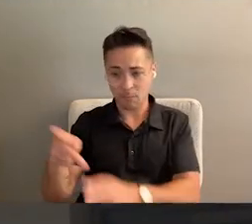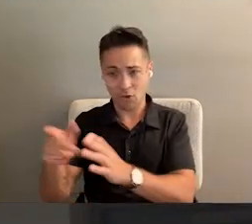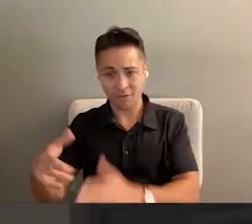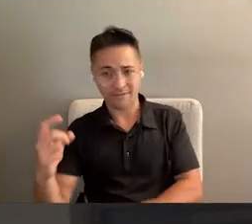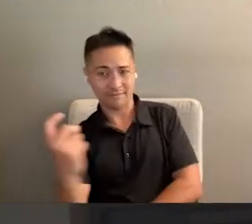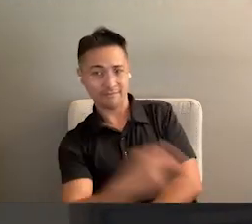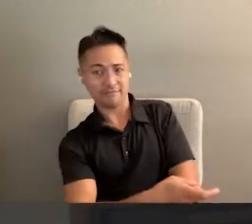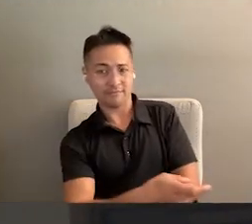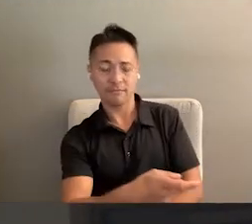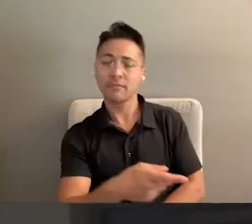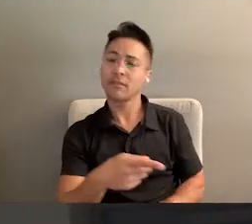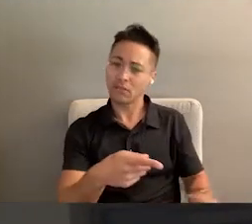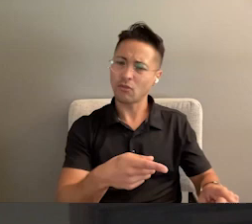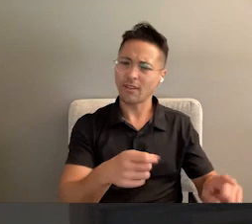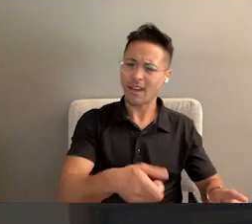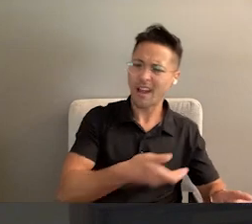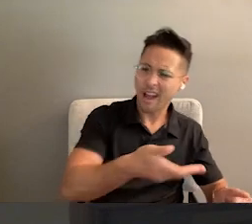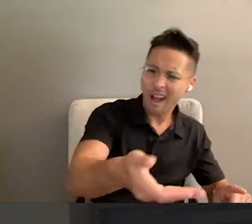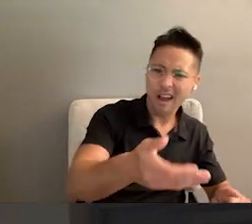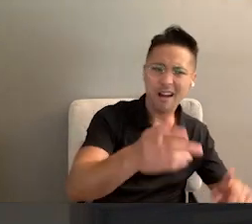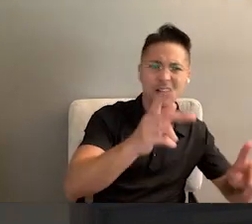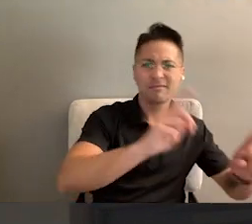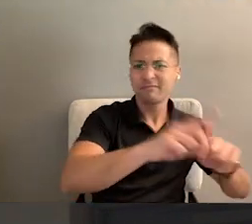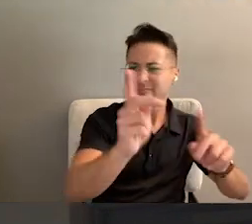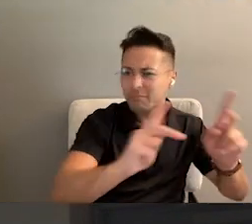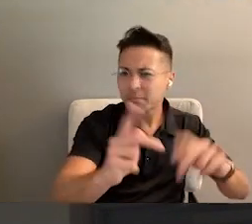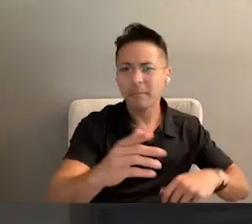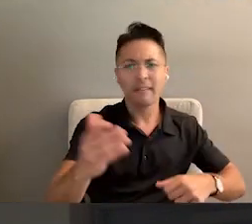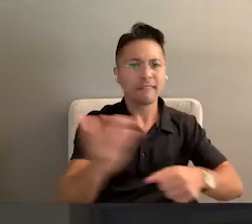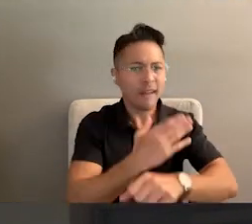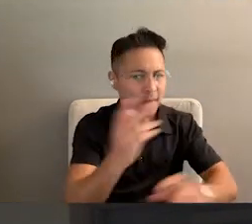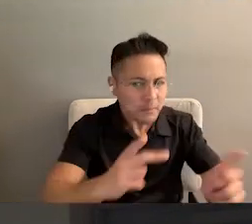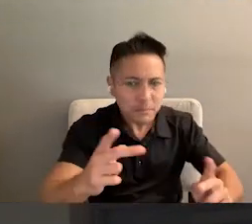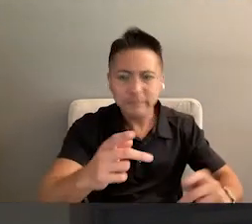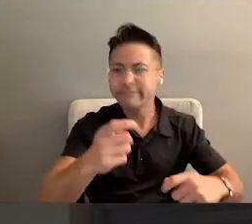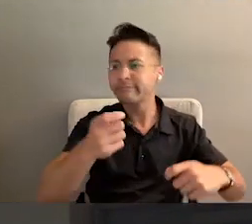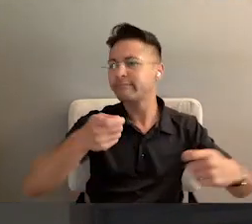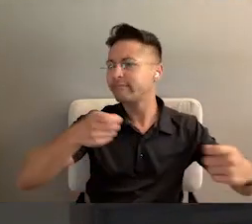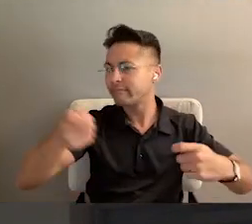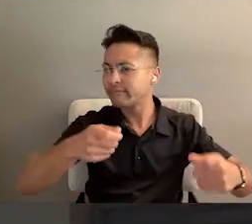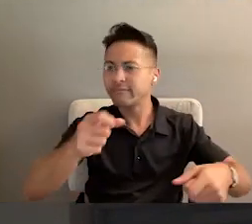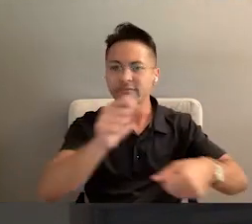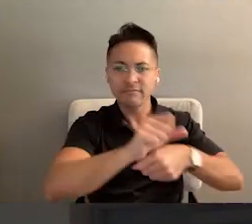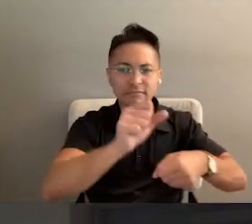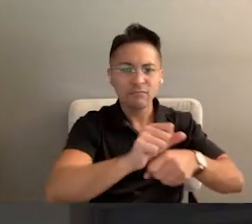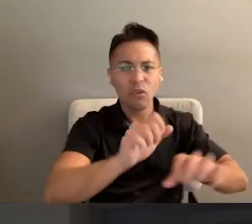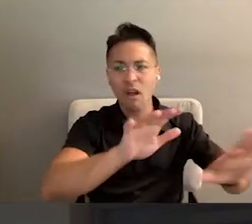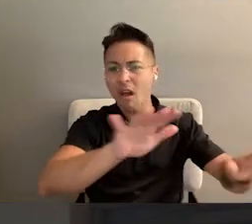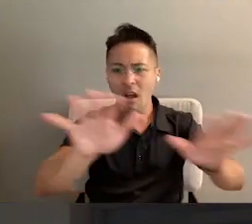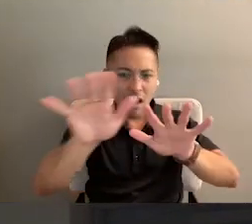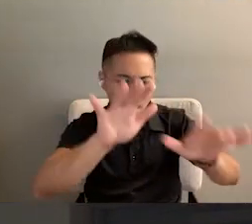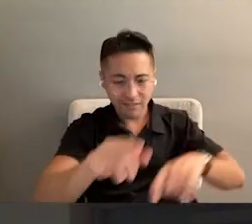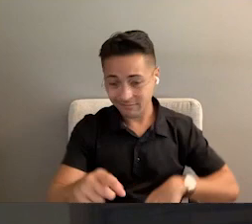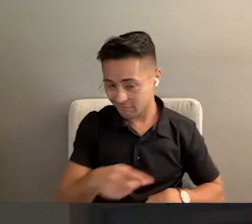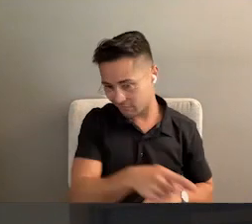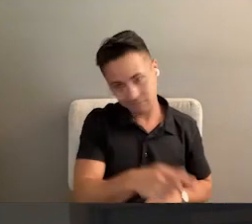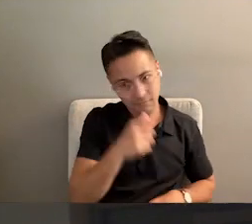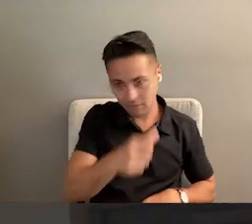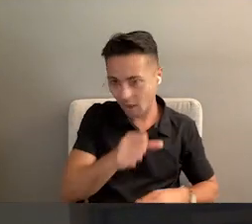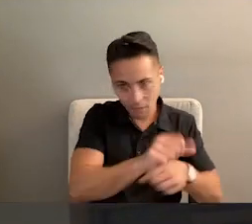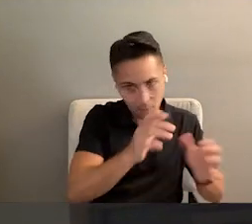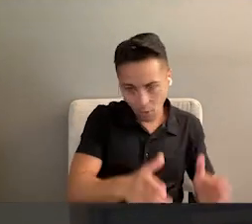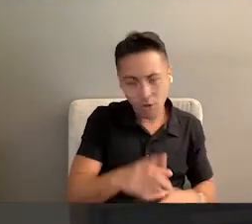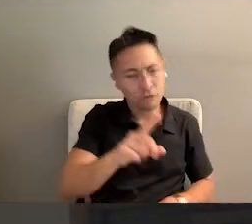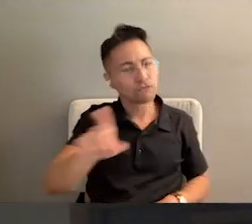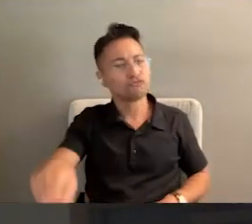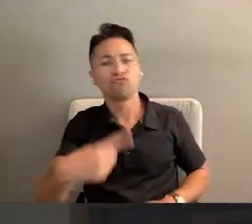right? So they will have the power, the participant gives them the power to hire those people, to fire the people, to manage those